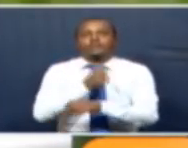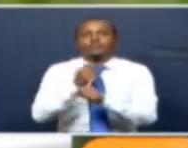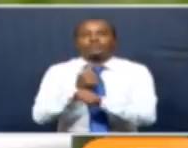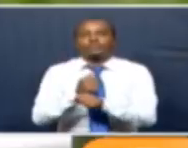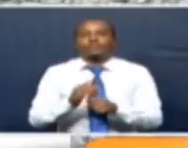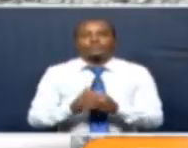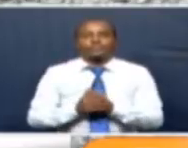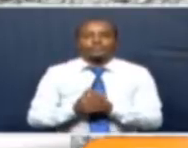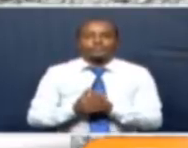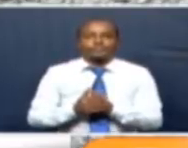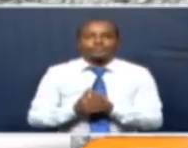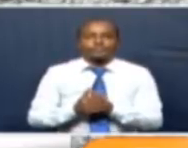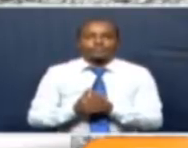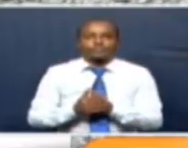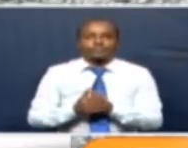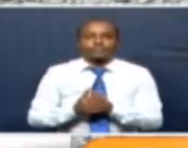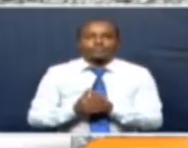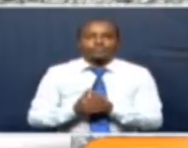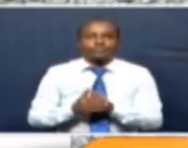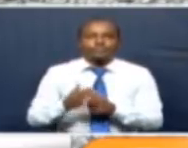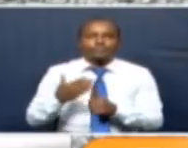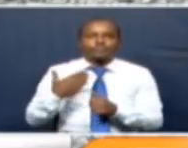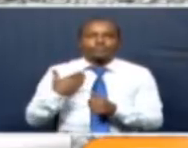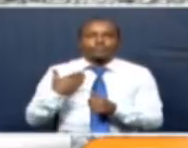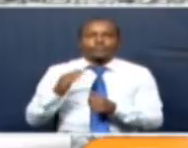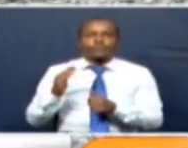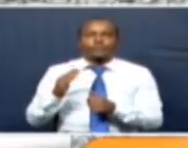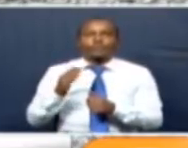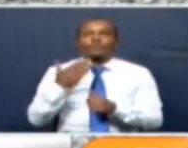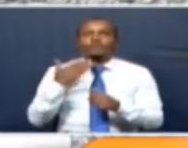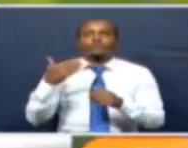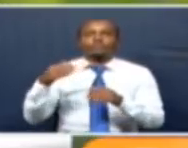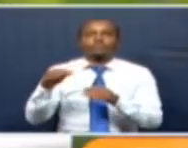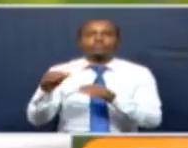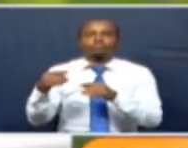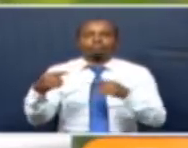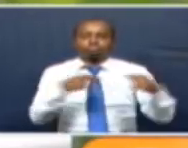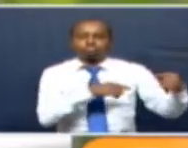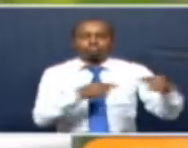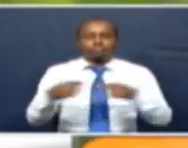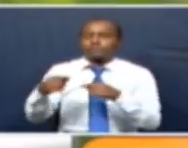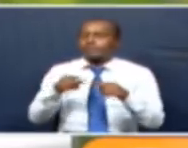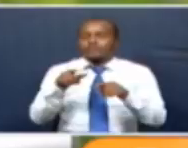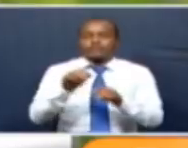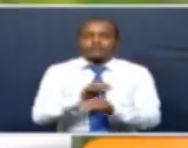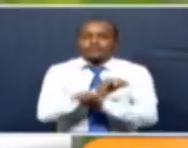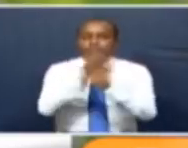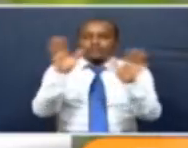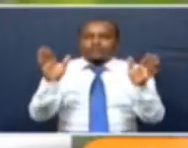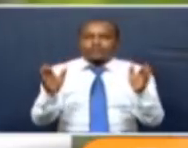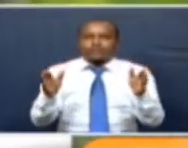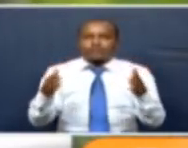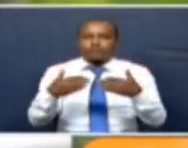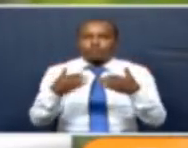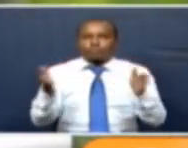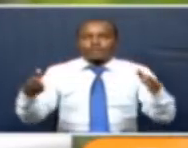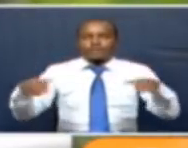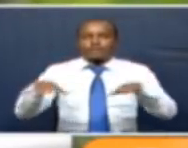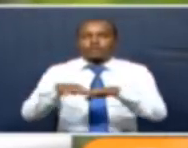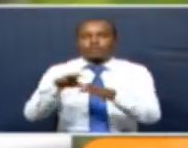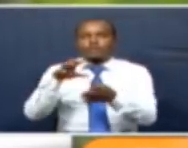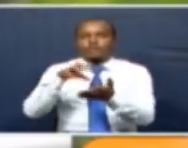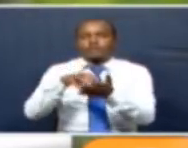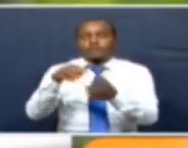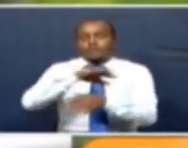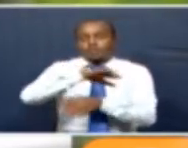compensation. We don't want them to take us for a goose chase. This is a clear, open and shut case. We all